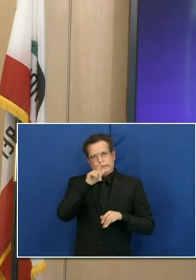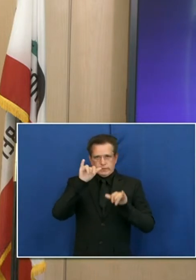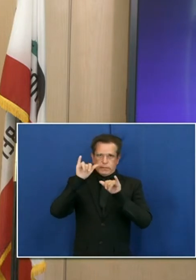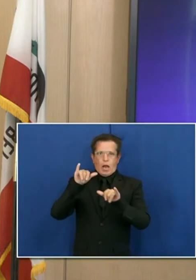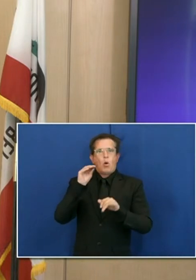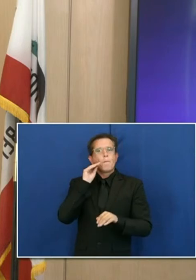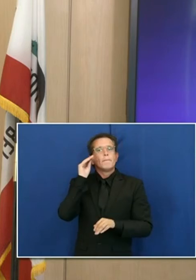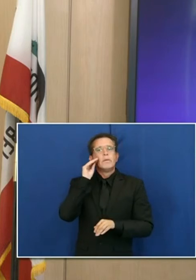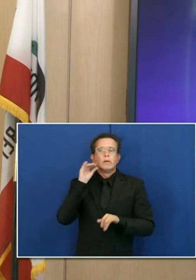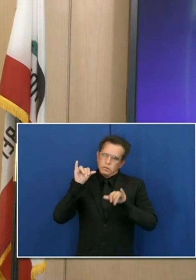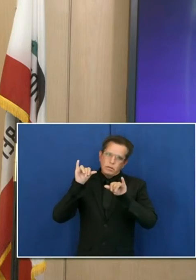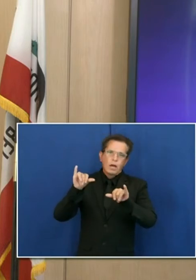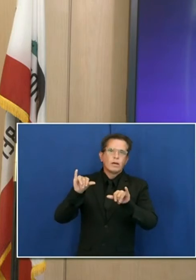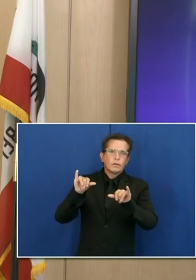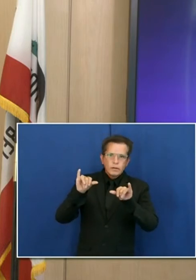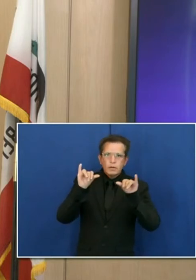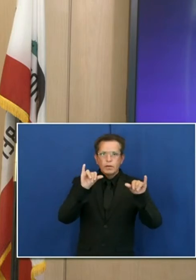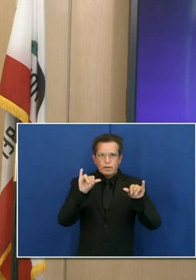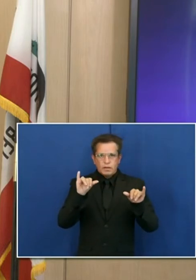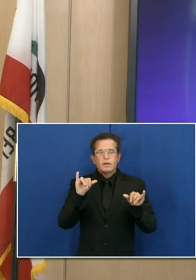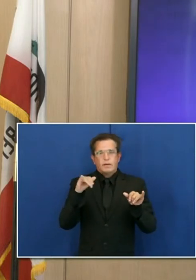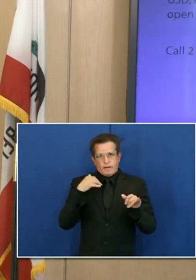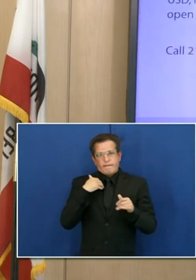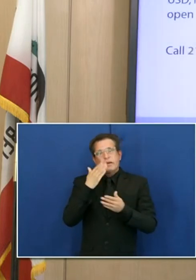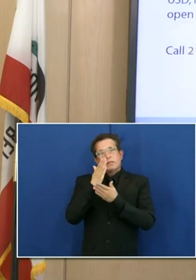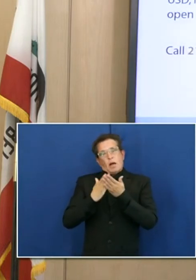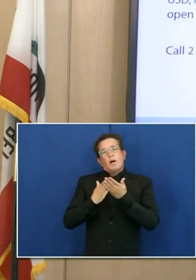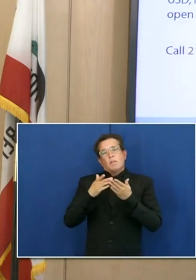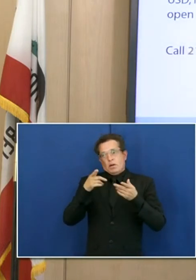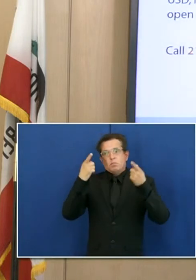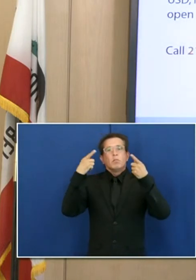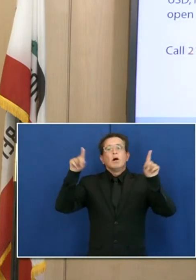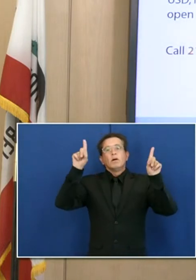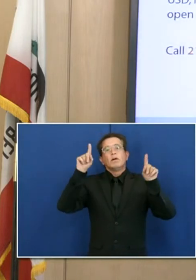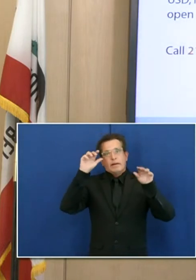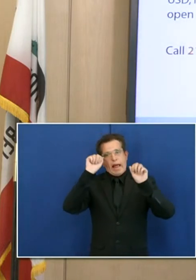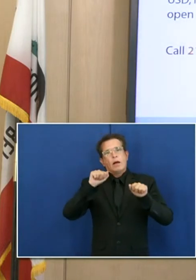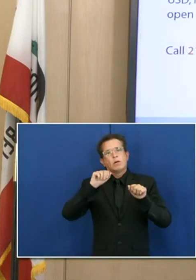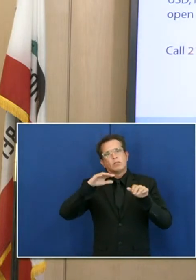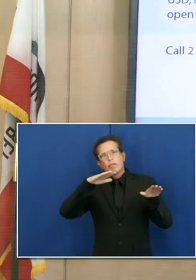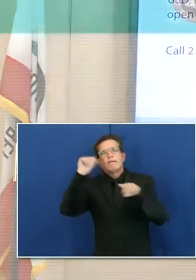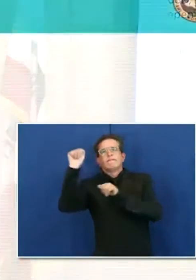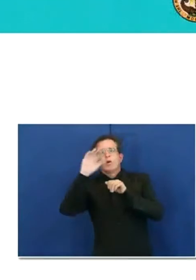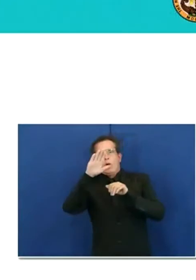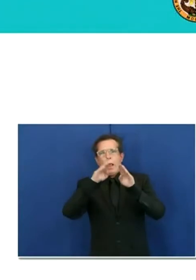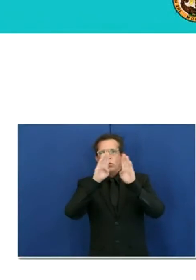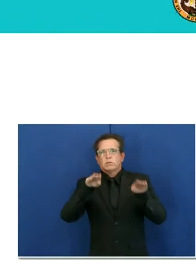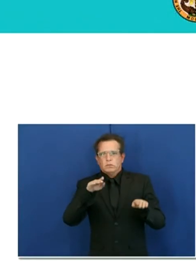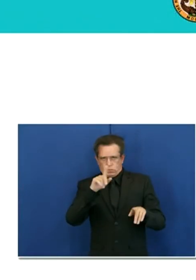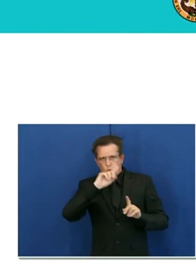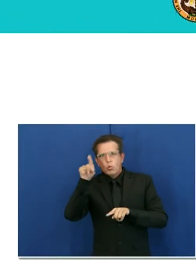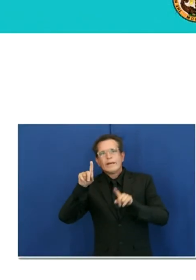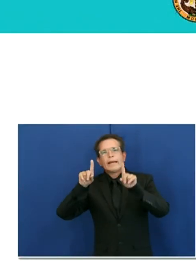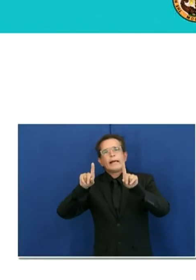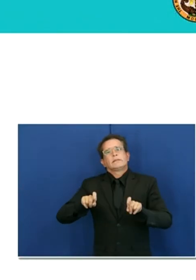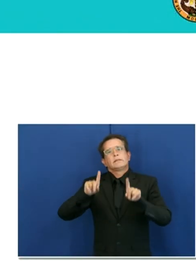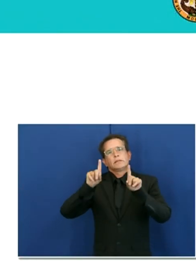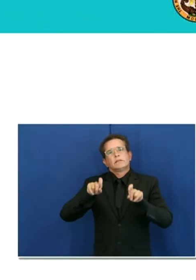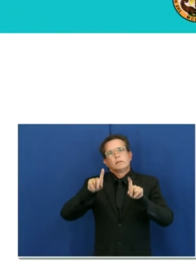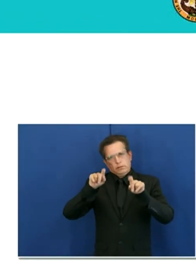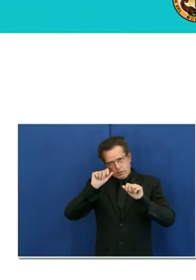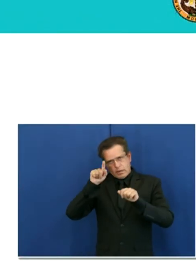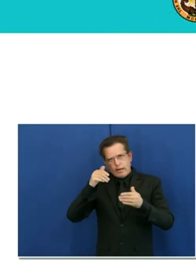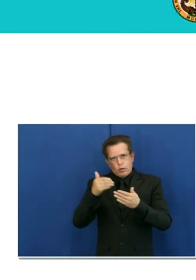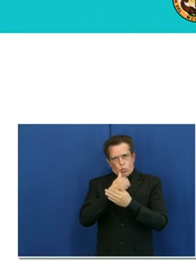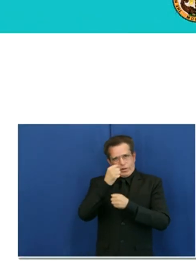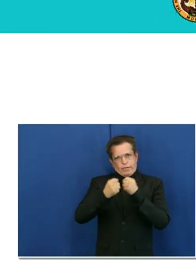home. Now there are many things to leave the house for. One is to get tested. Testing will be available on New Year's Eve